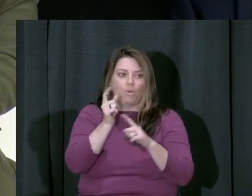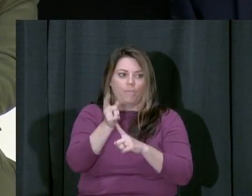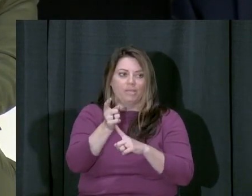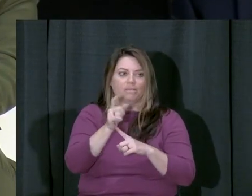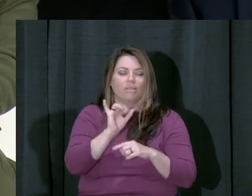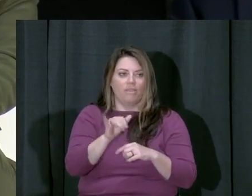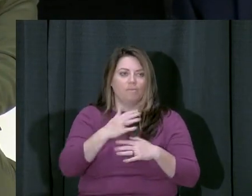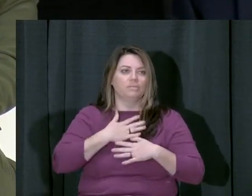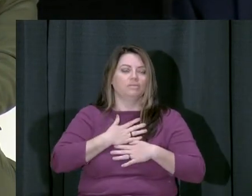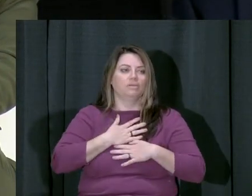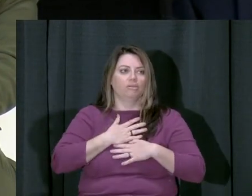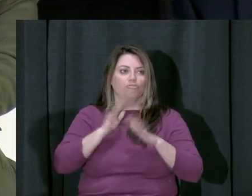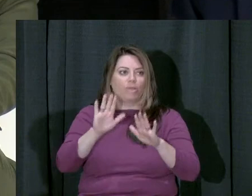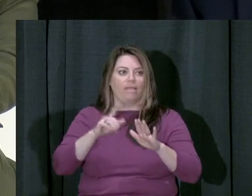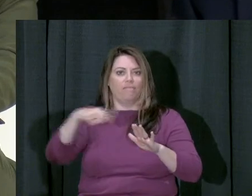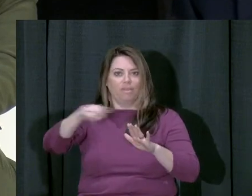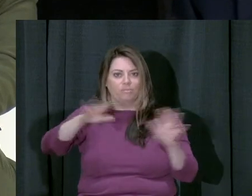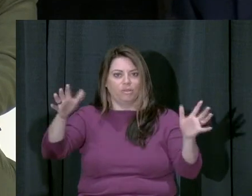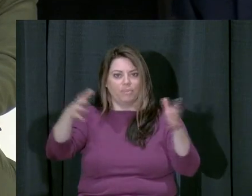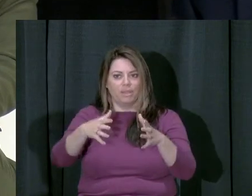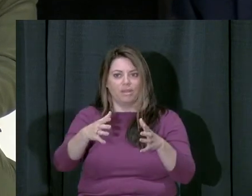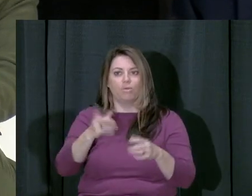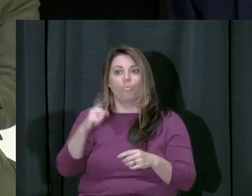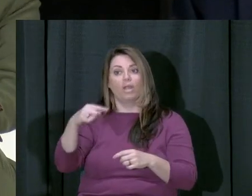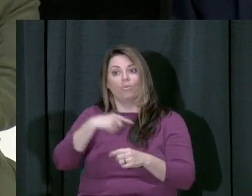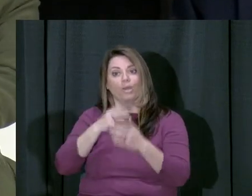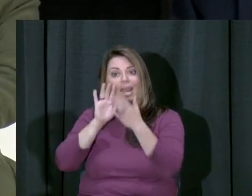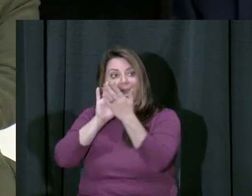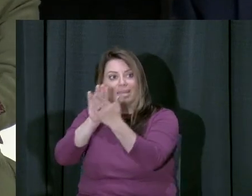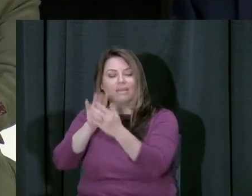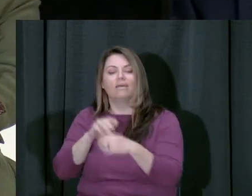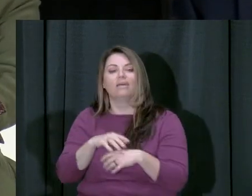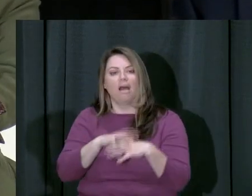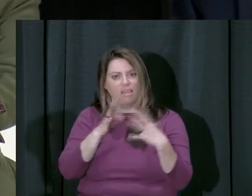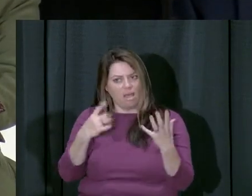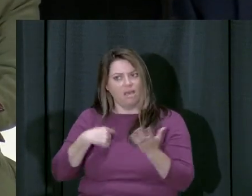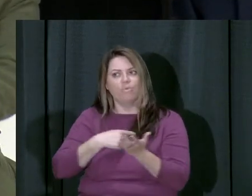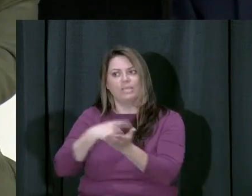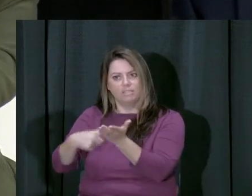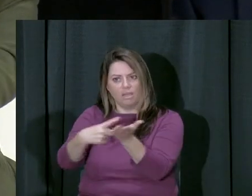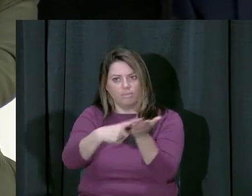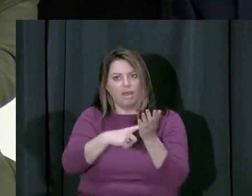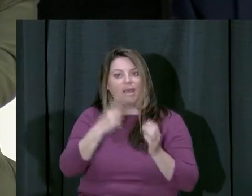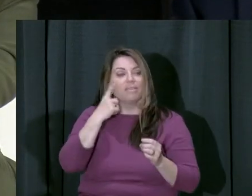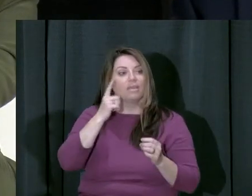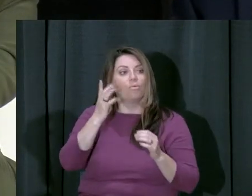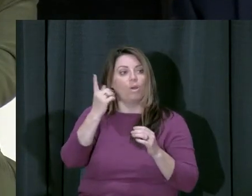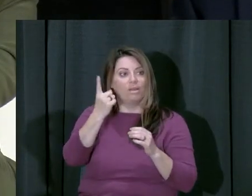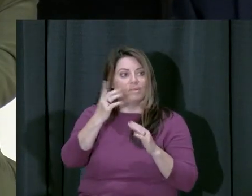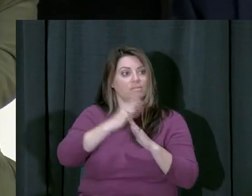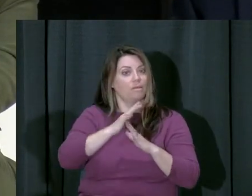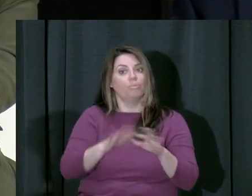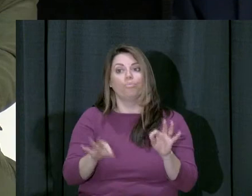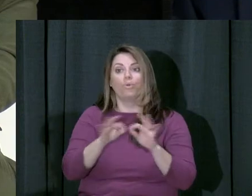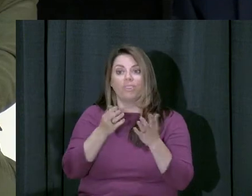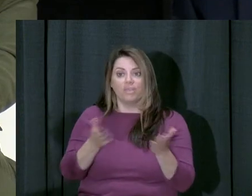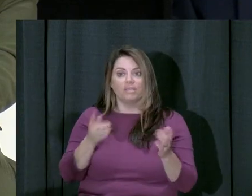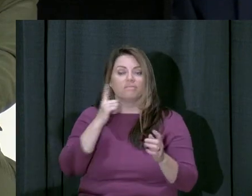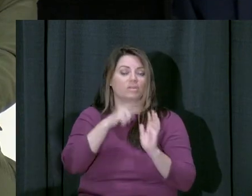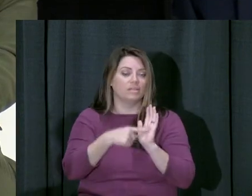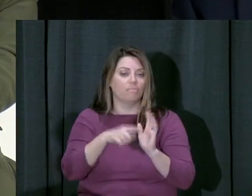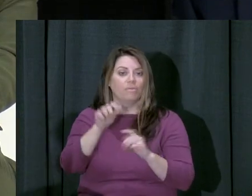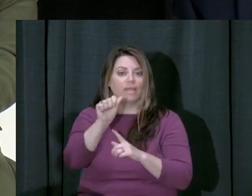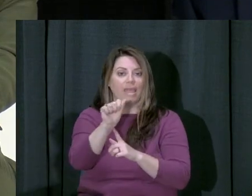great to have them all there. And in terms of where we're headed, there was a lot of things that we talked about. I think one of the most important things was, for example, in